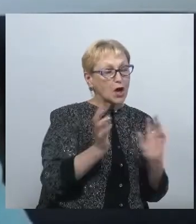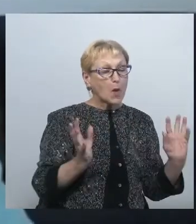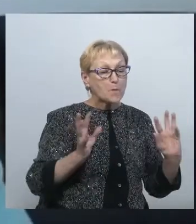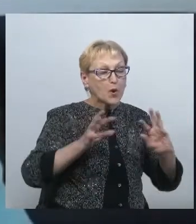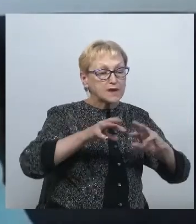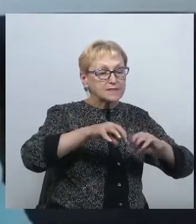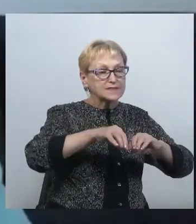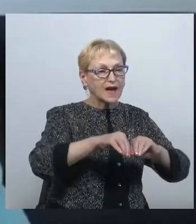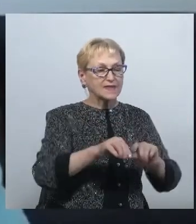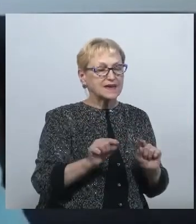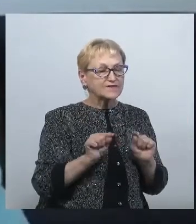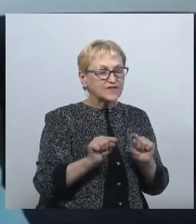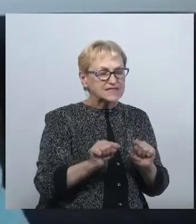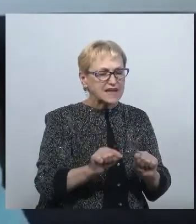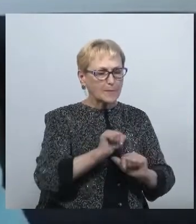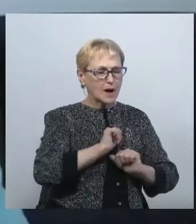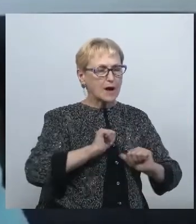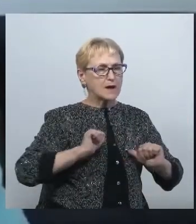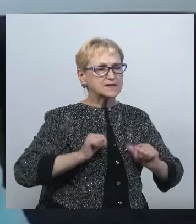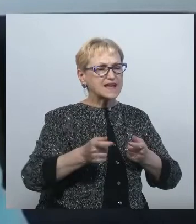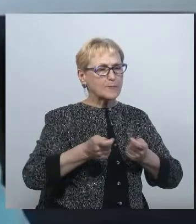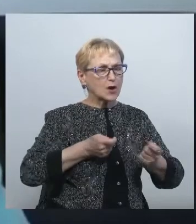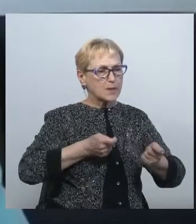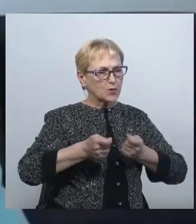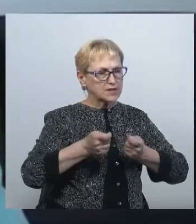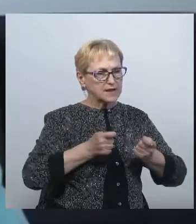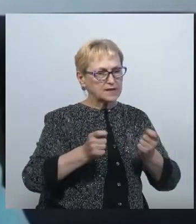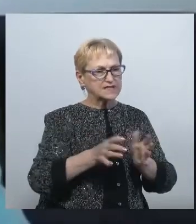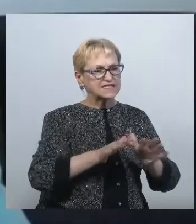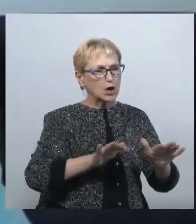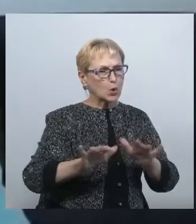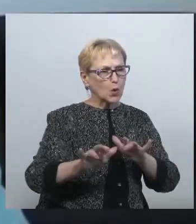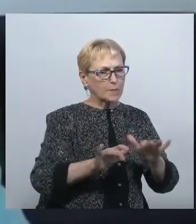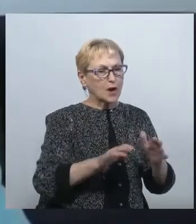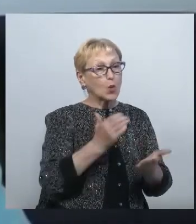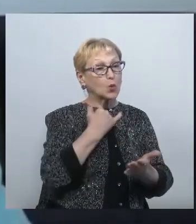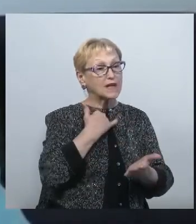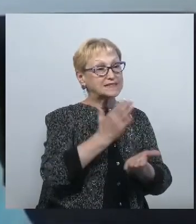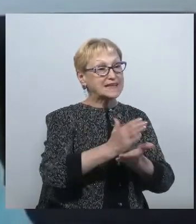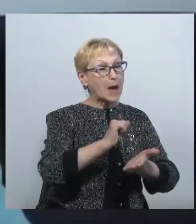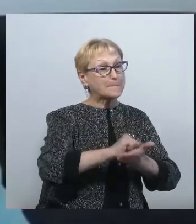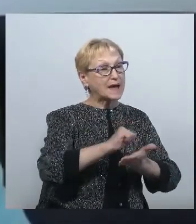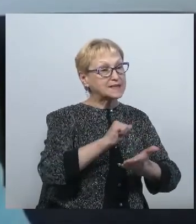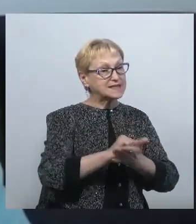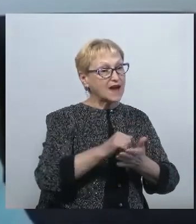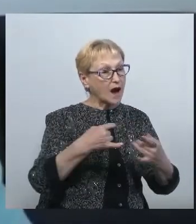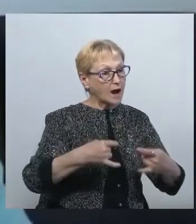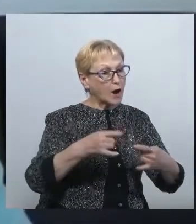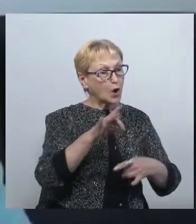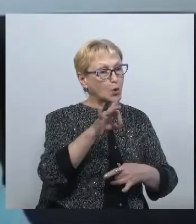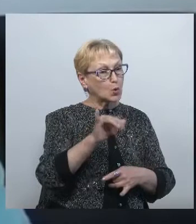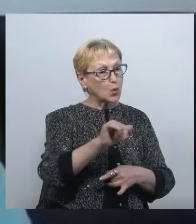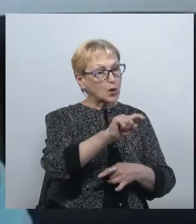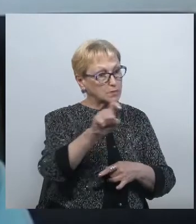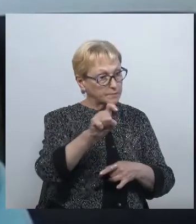quality media. So combining self-regulatory bodies with some movements,